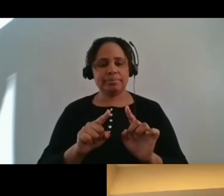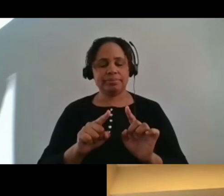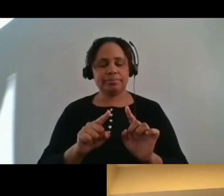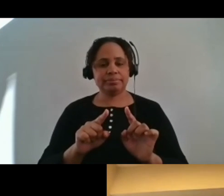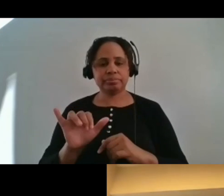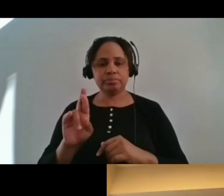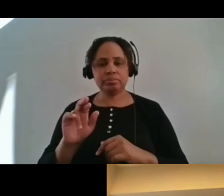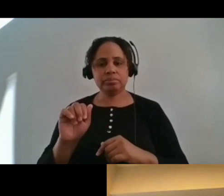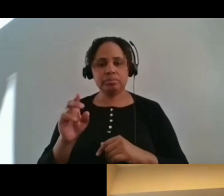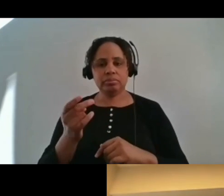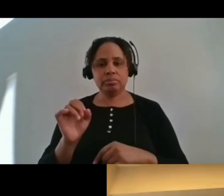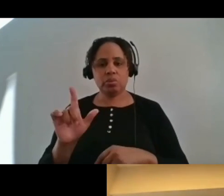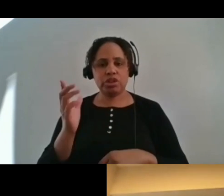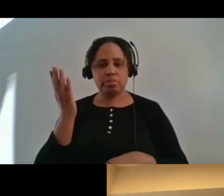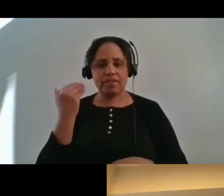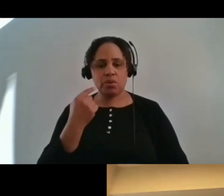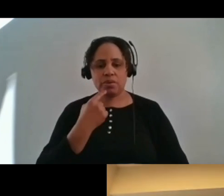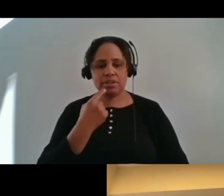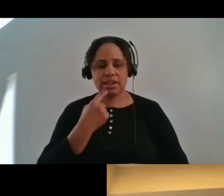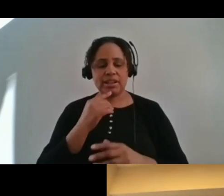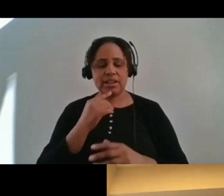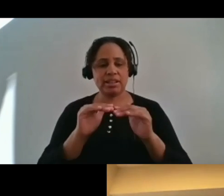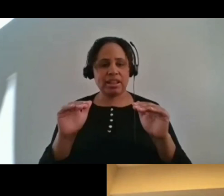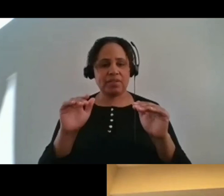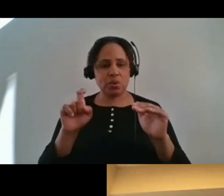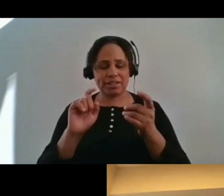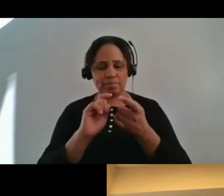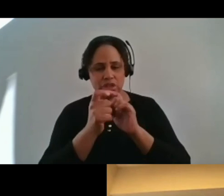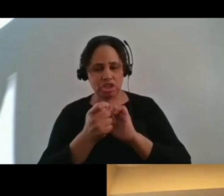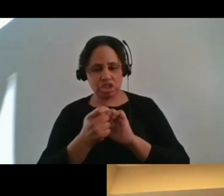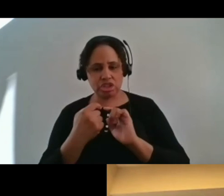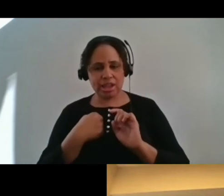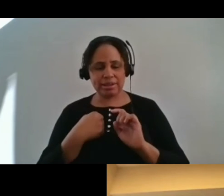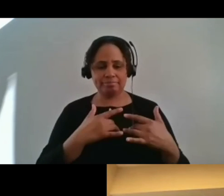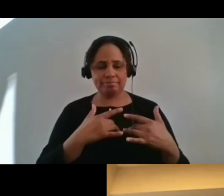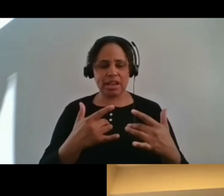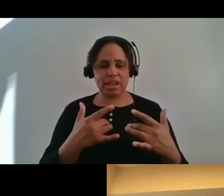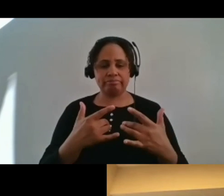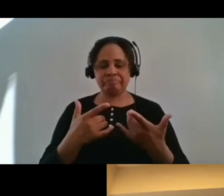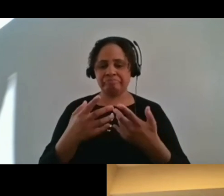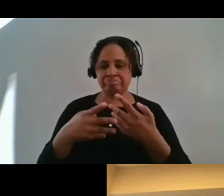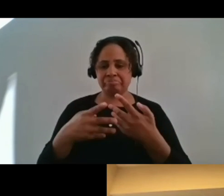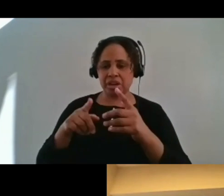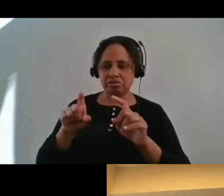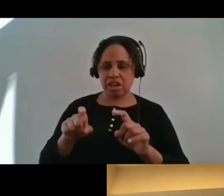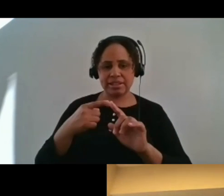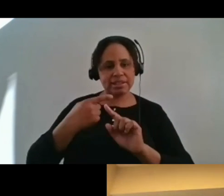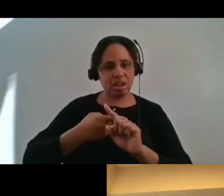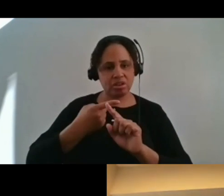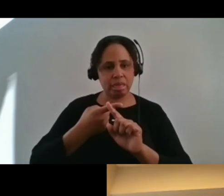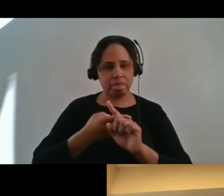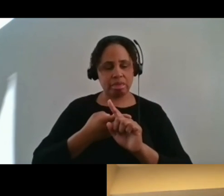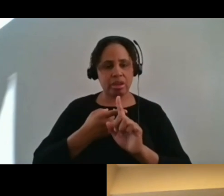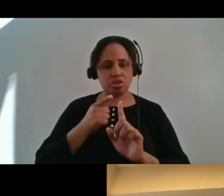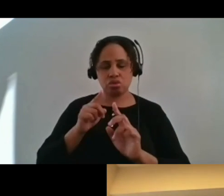the levels has to be adjusted. So I usually get a blood test every month to monitor those. So make sure